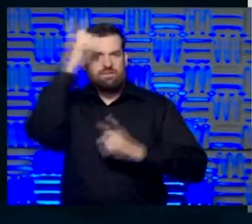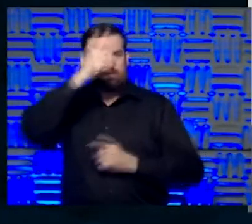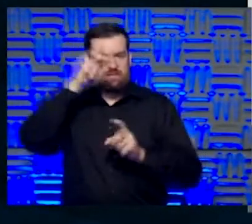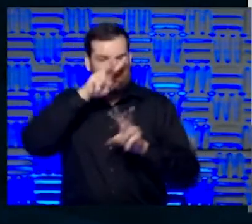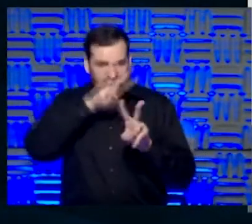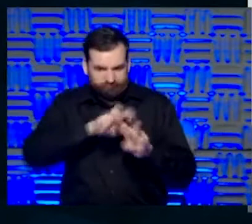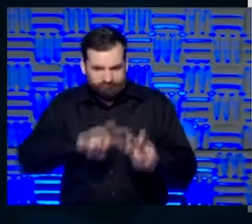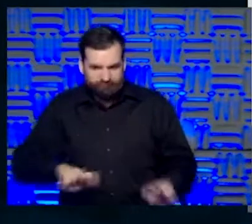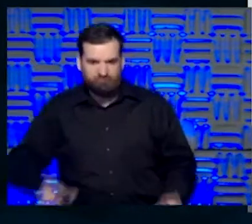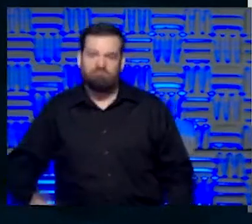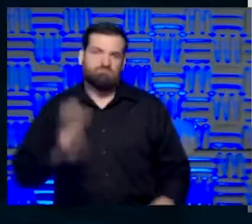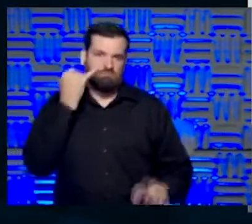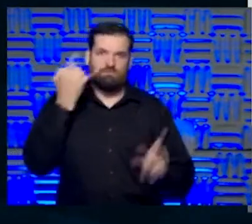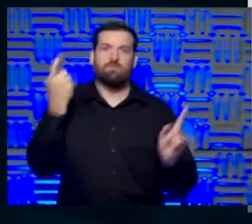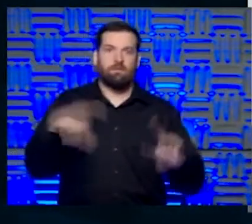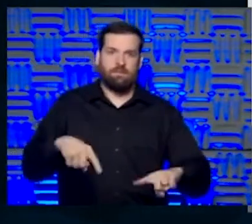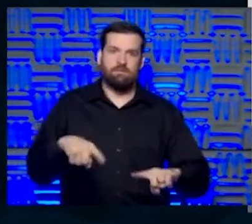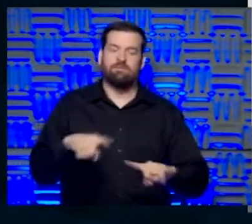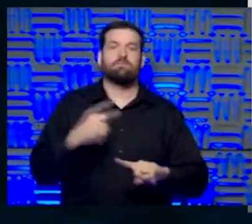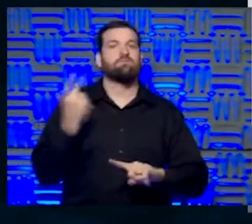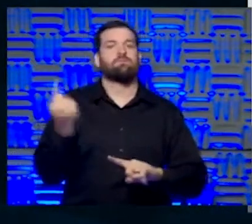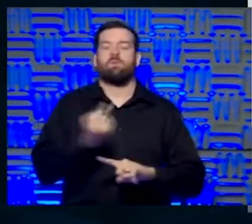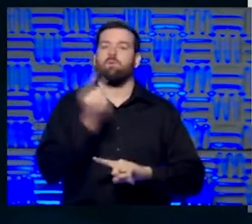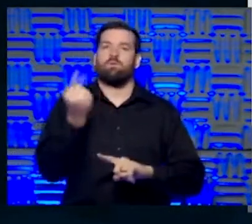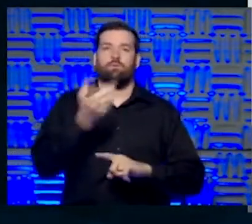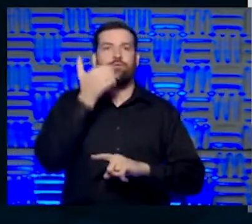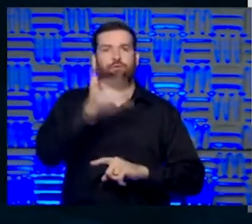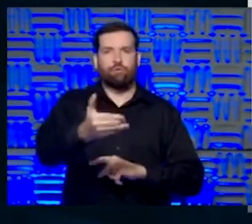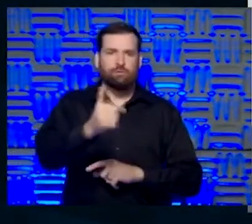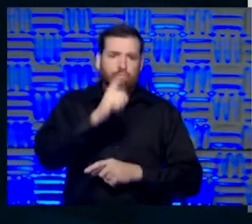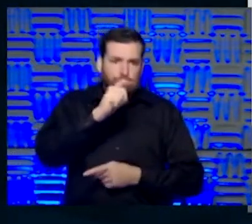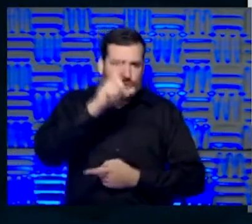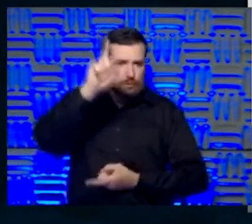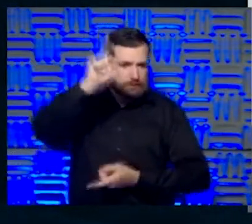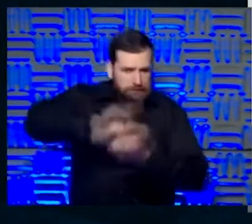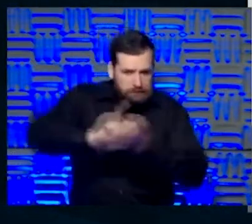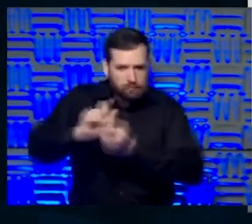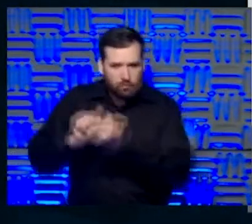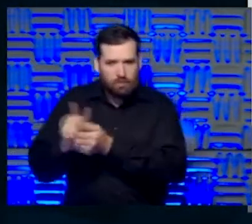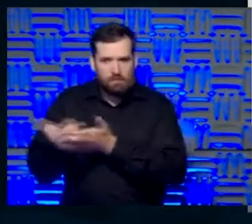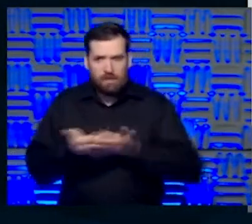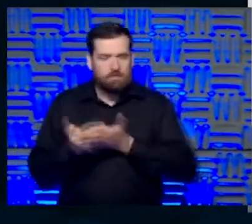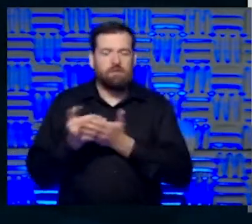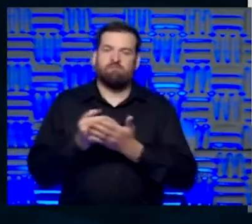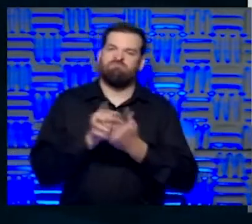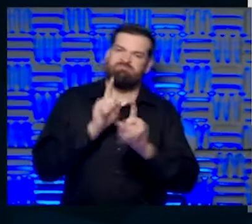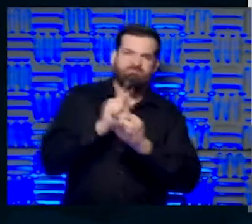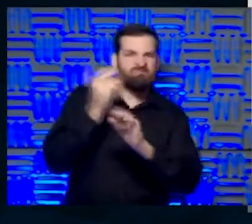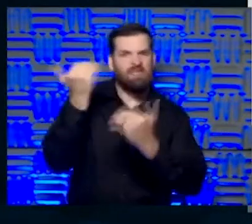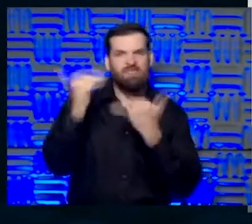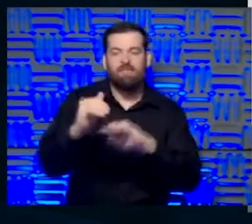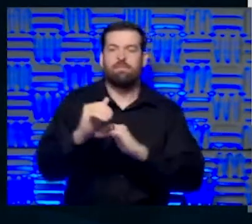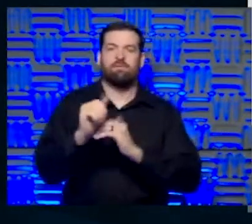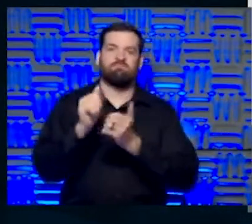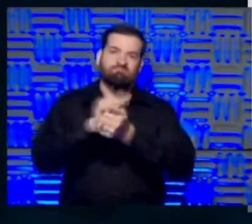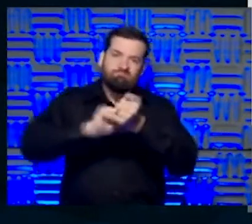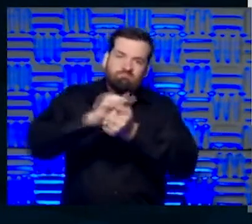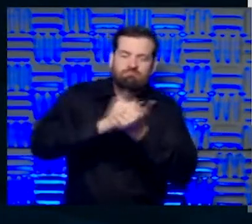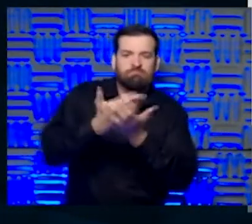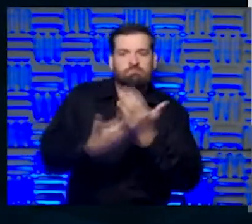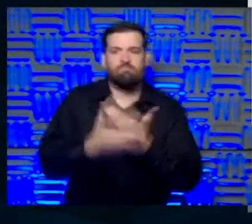that setting. So it's always a good idea to limit who is seeing the child, making sure they're healthy, making sure they wash their